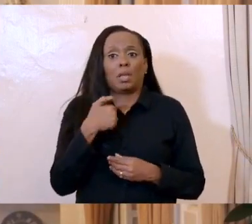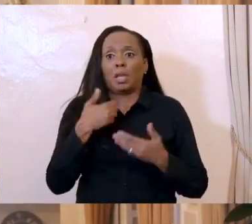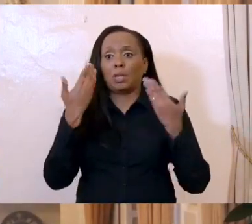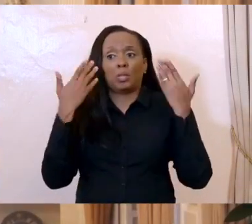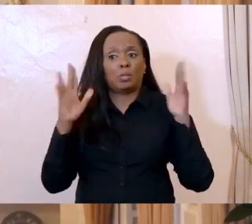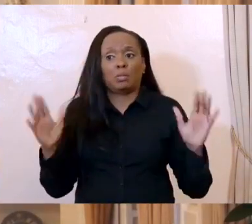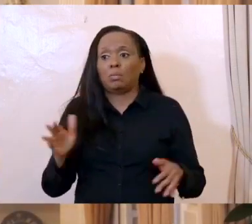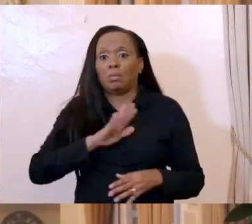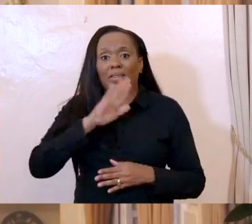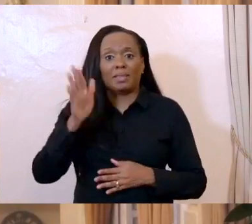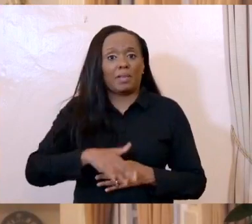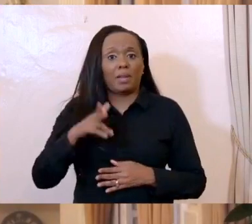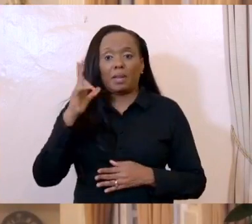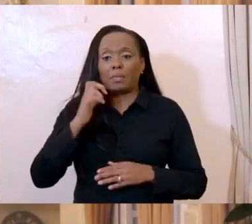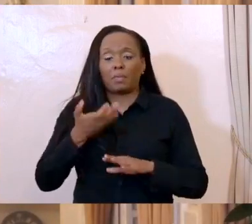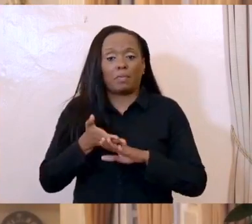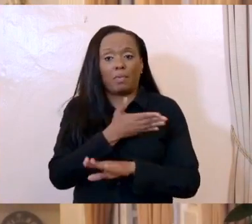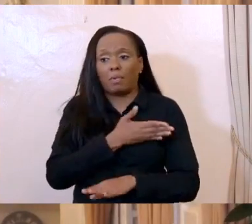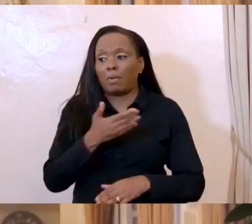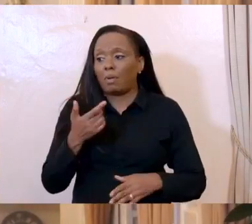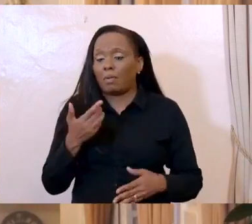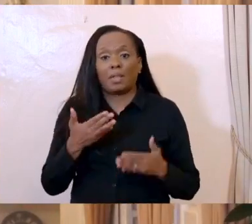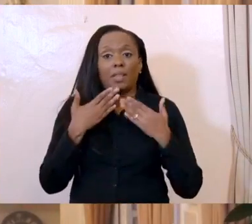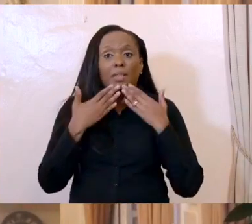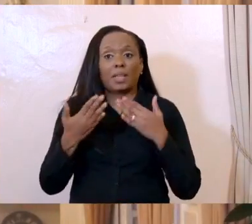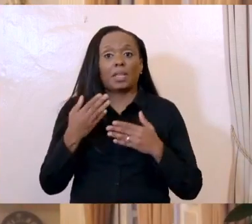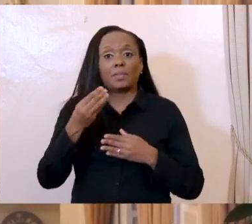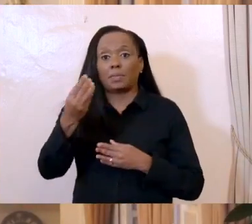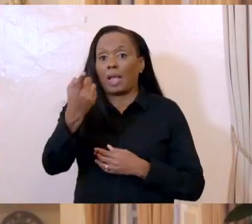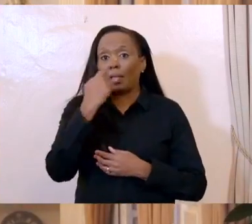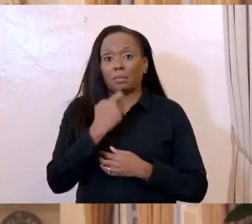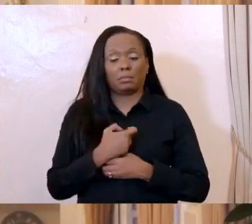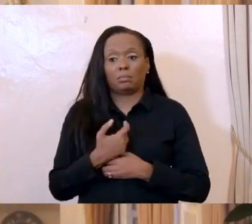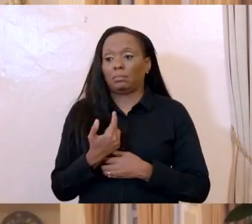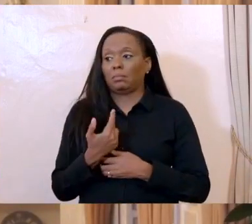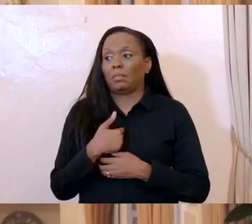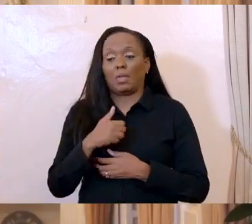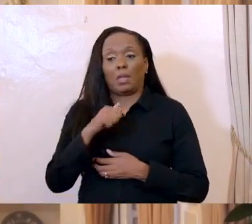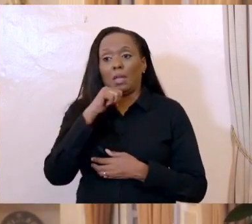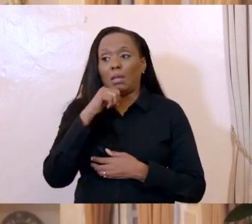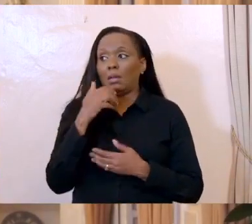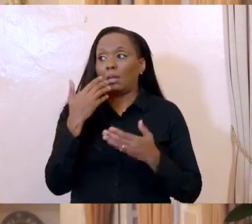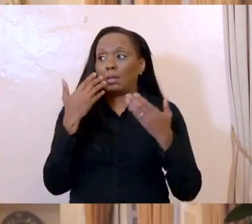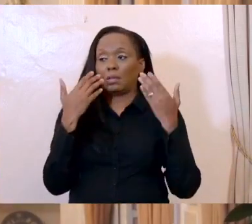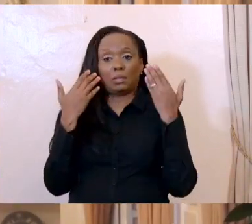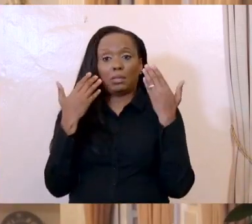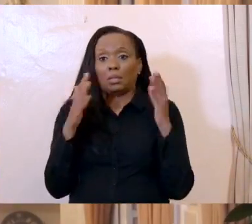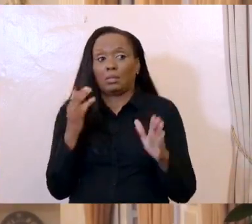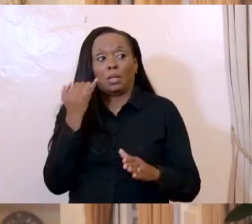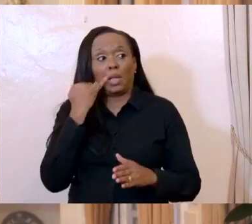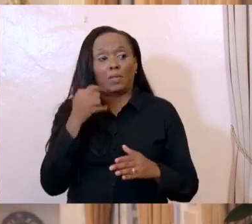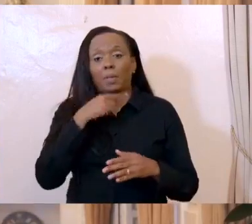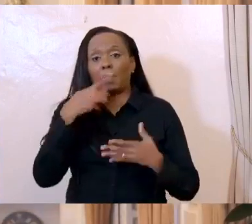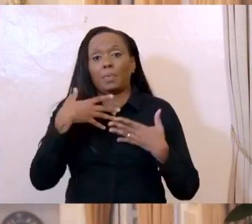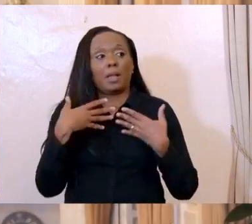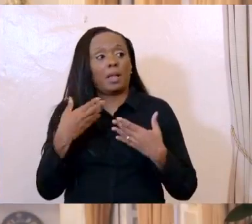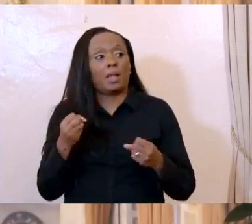it's something that I can look into, and thanks for raising it. I'm not sure if it is an issue. I don't know if one of the public health officers would